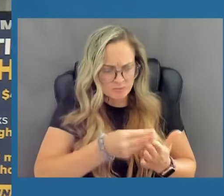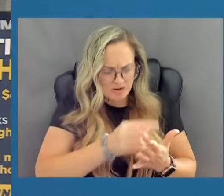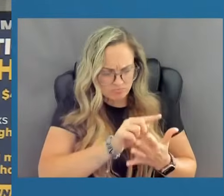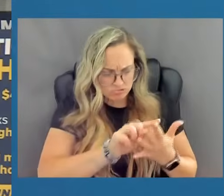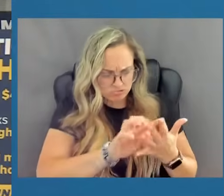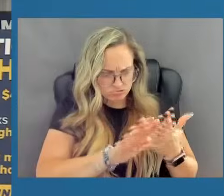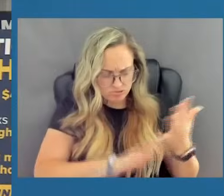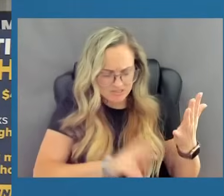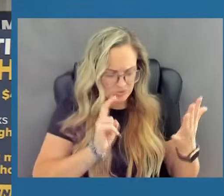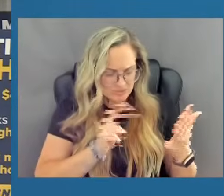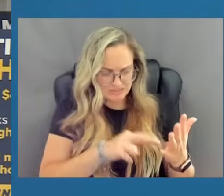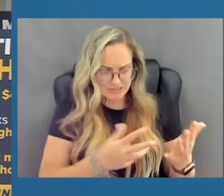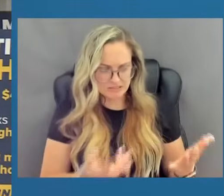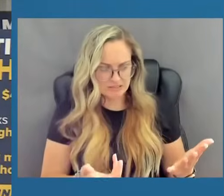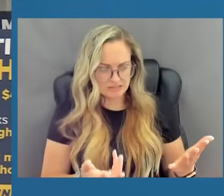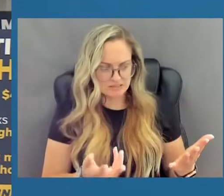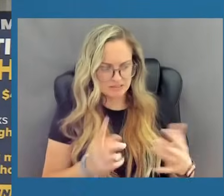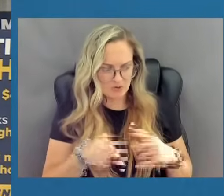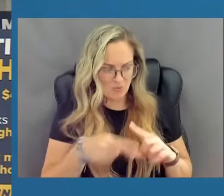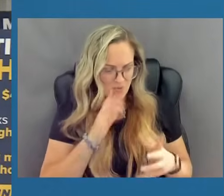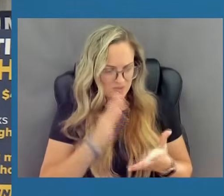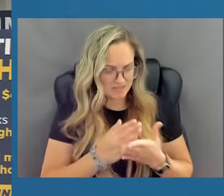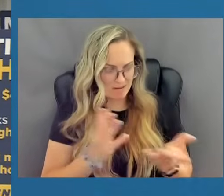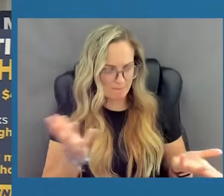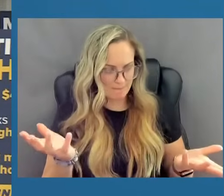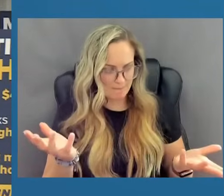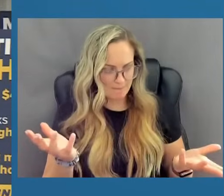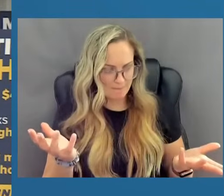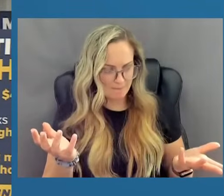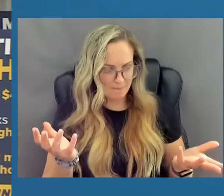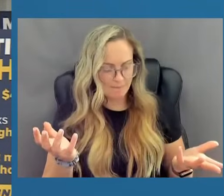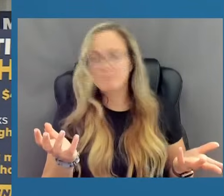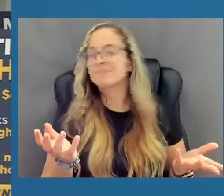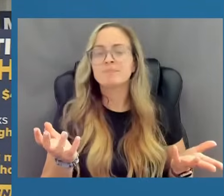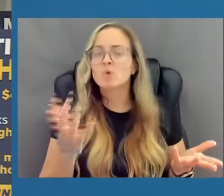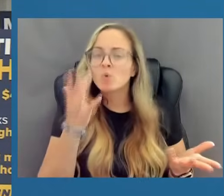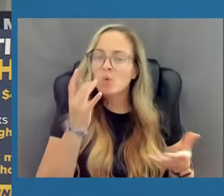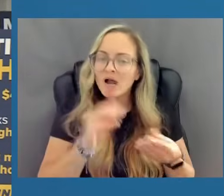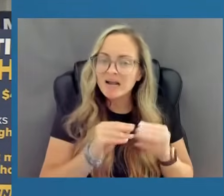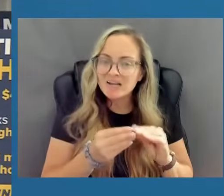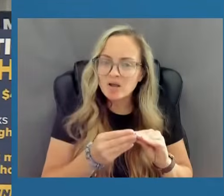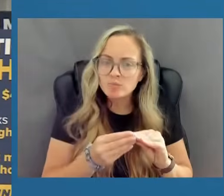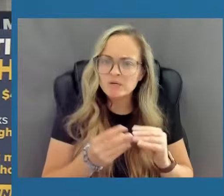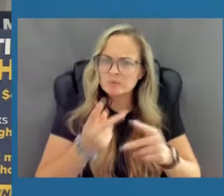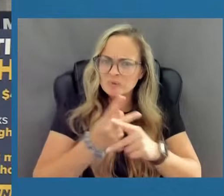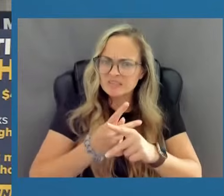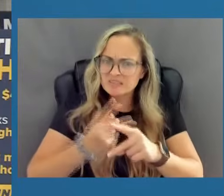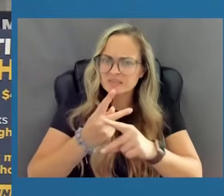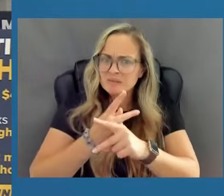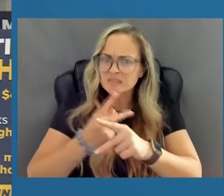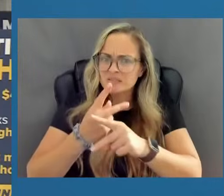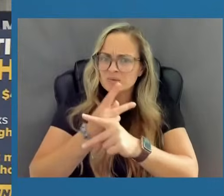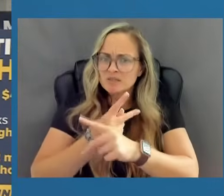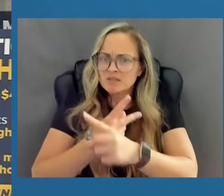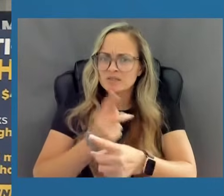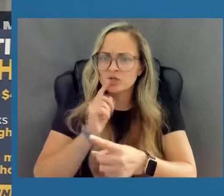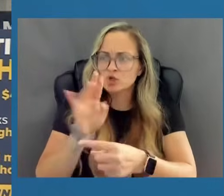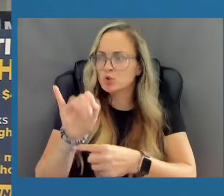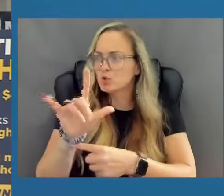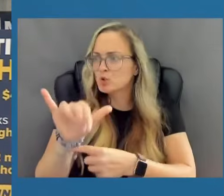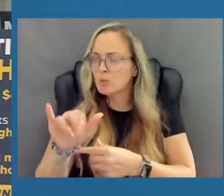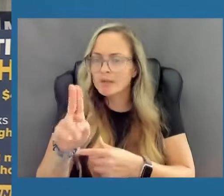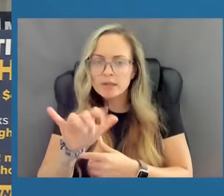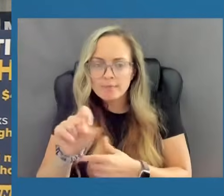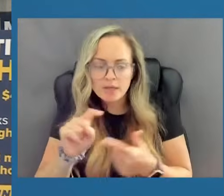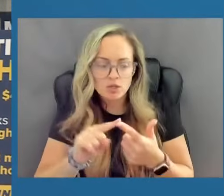and say, when will it ever stop? And why are the numbers getting higher and higher? It's your utility bills, your